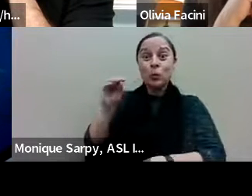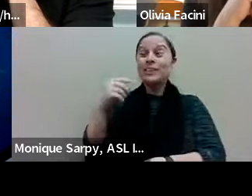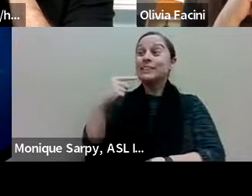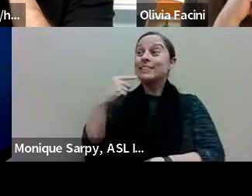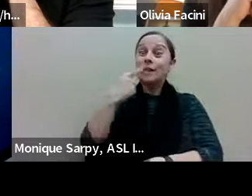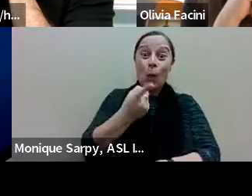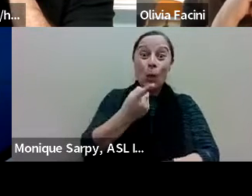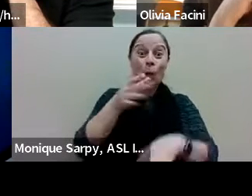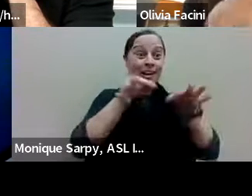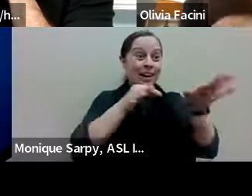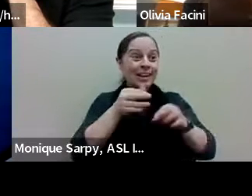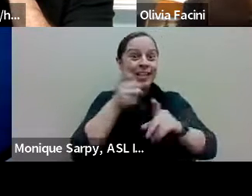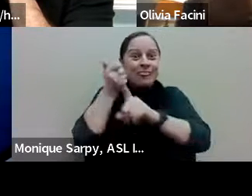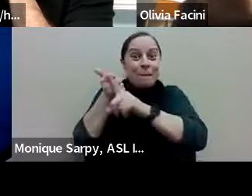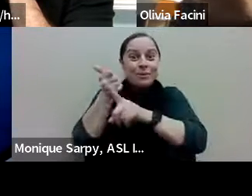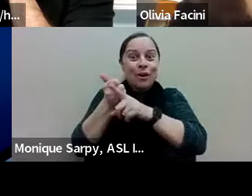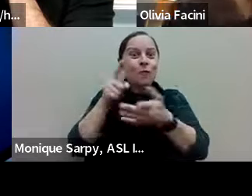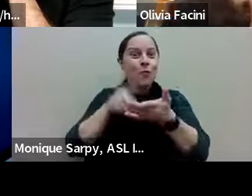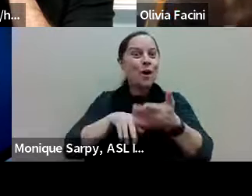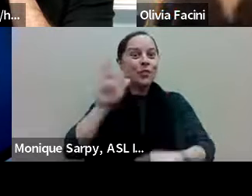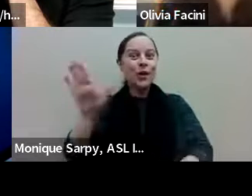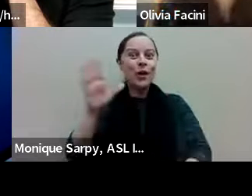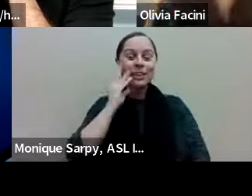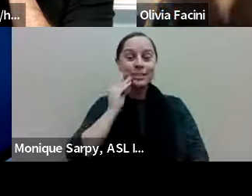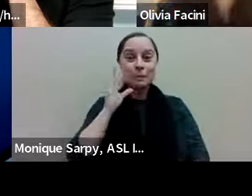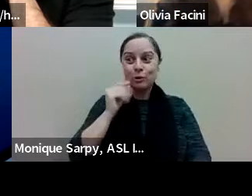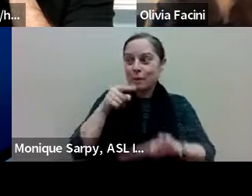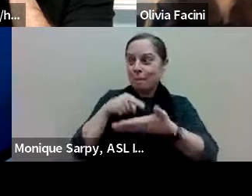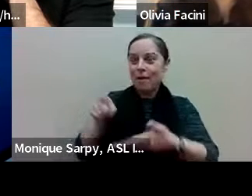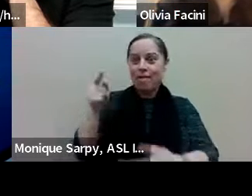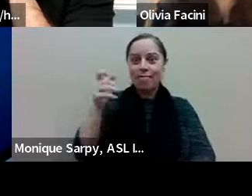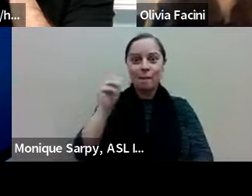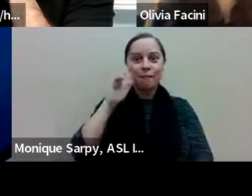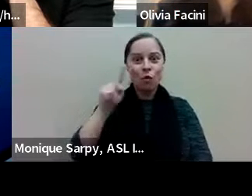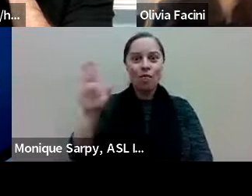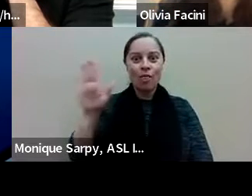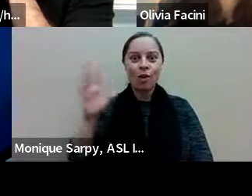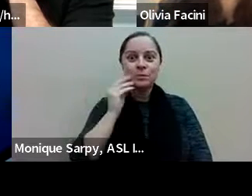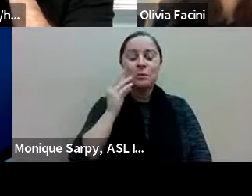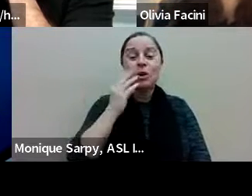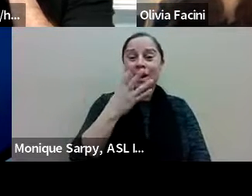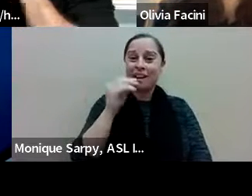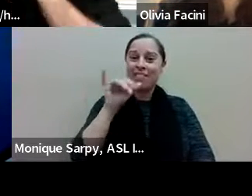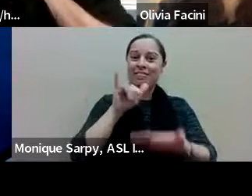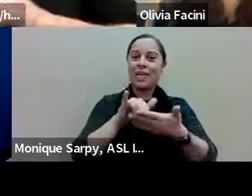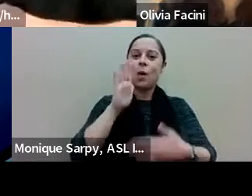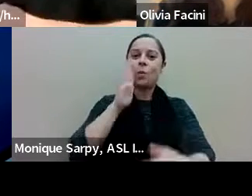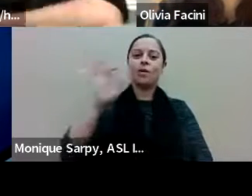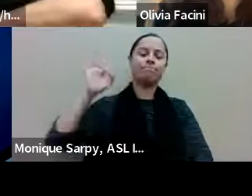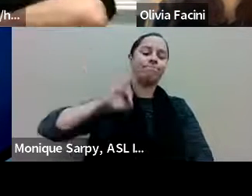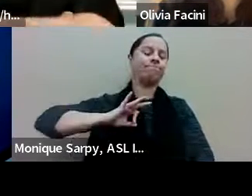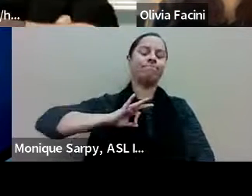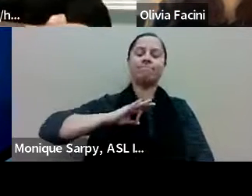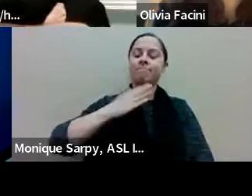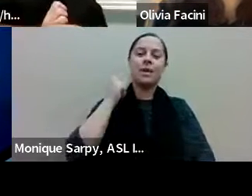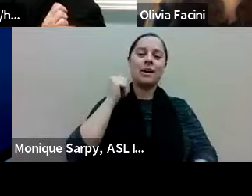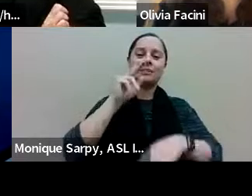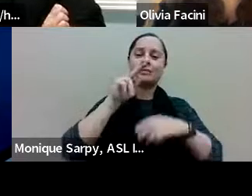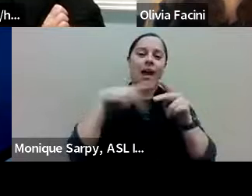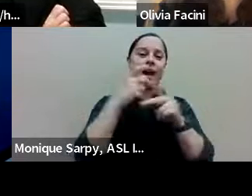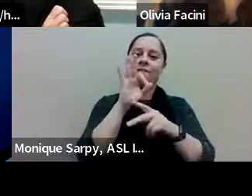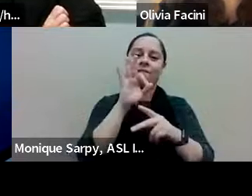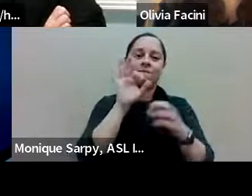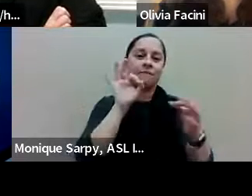are. I think that will get you the best kind of feedback you can